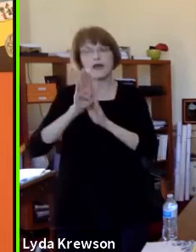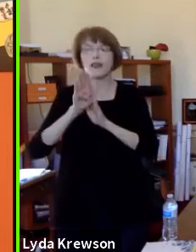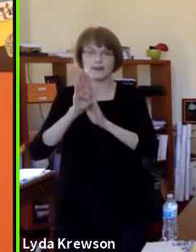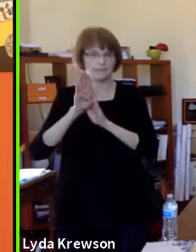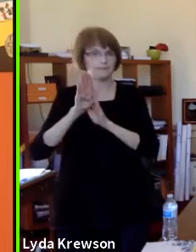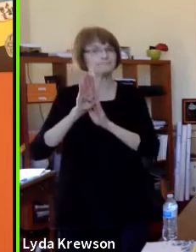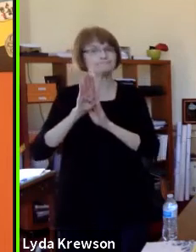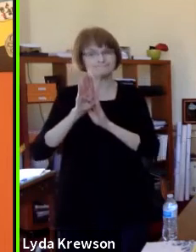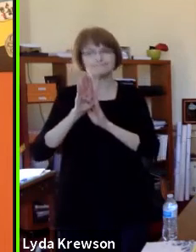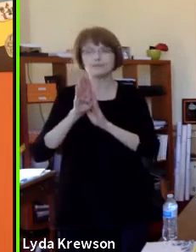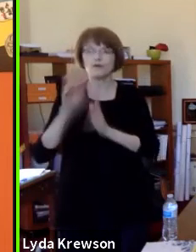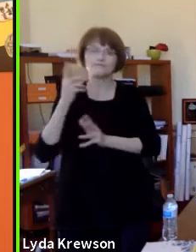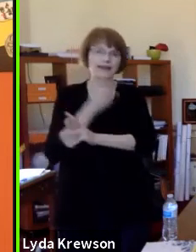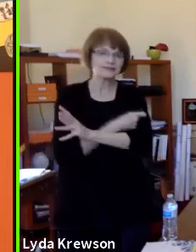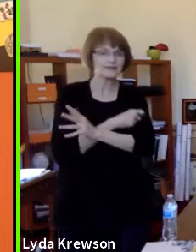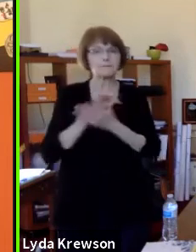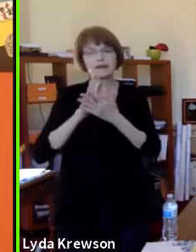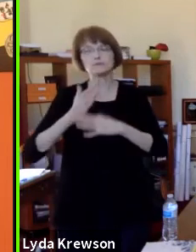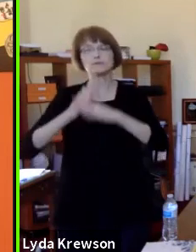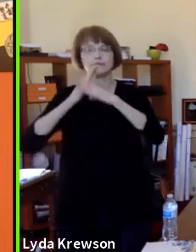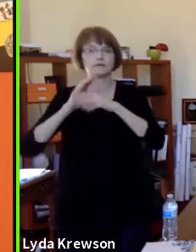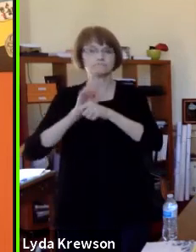get the coronavirus.